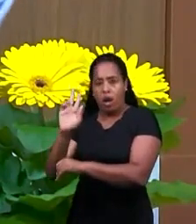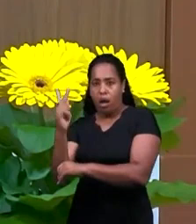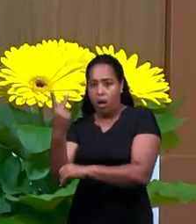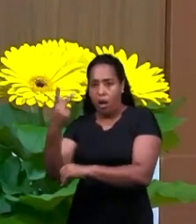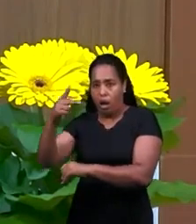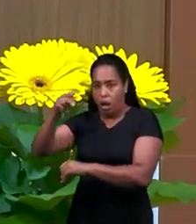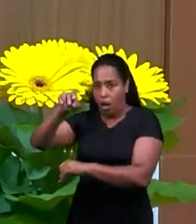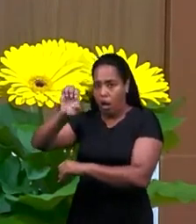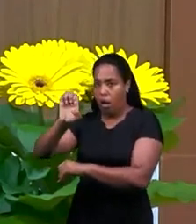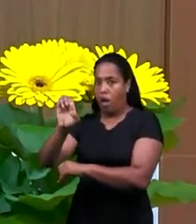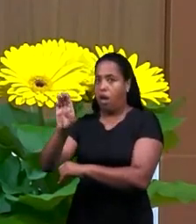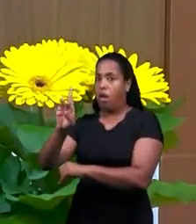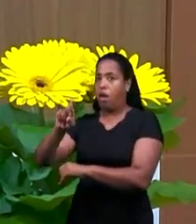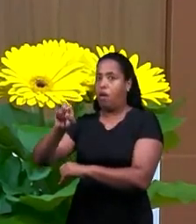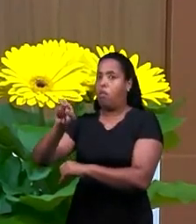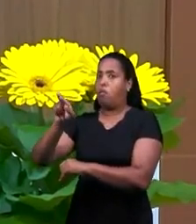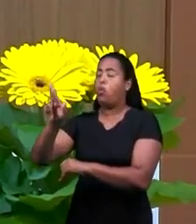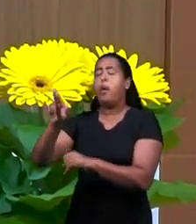Bethlehem.